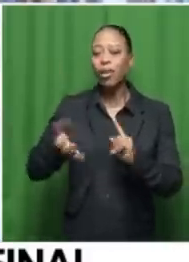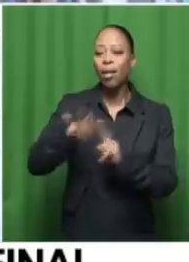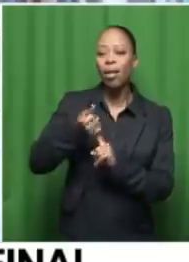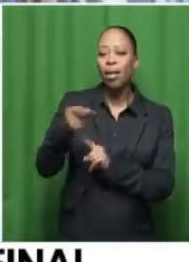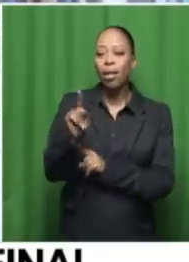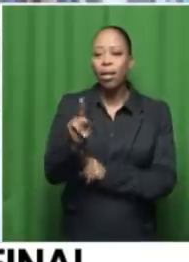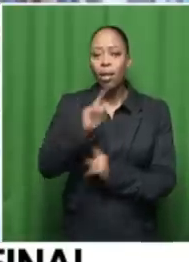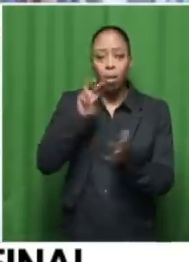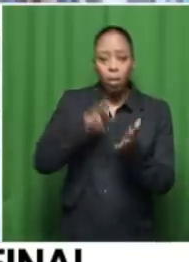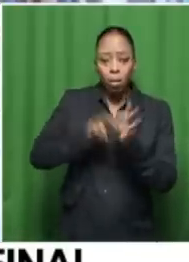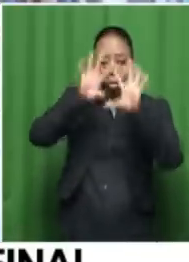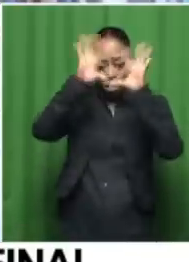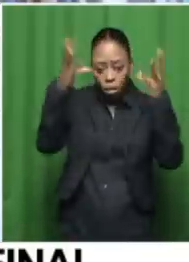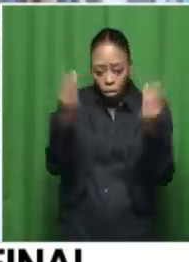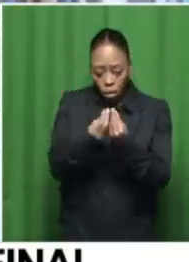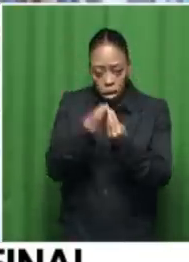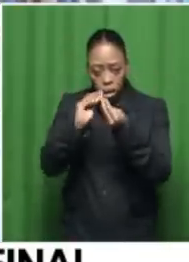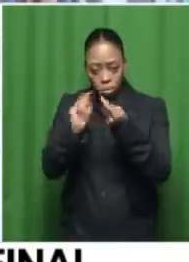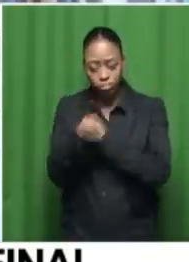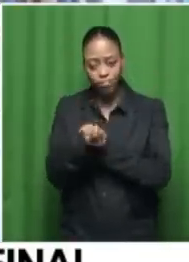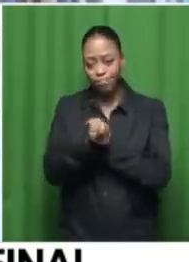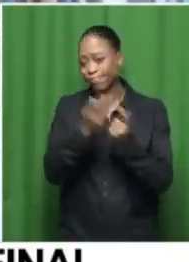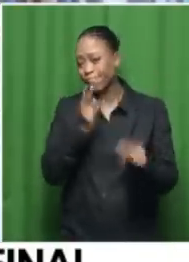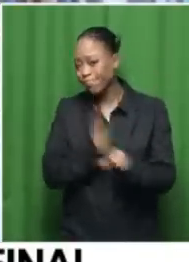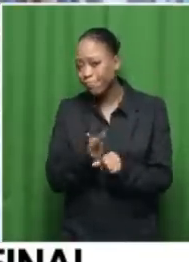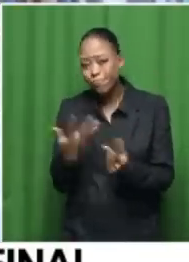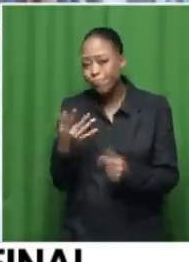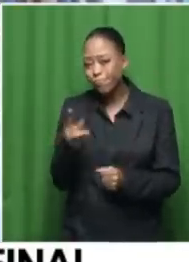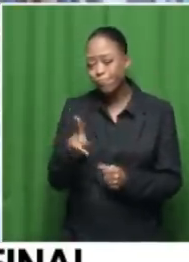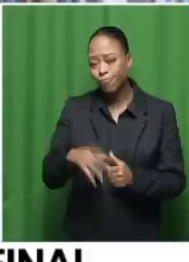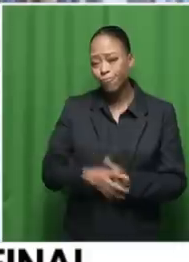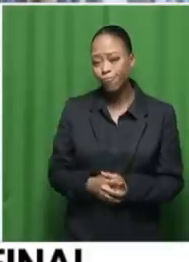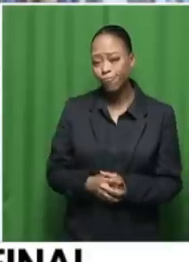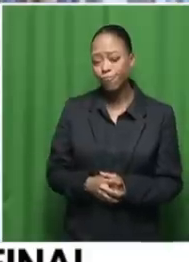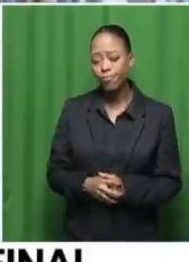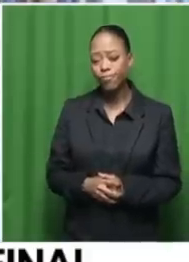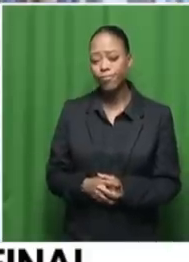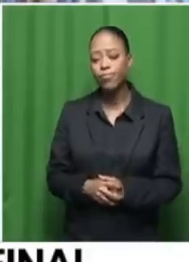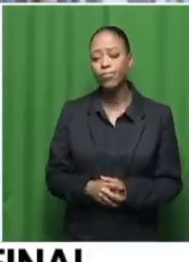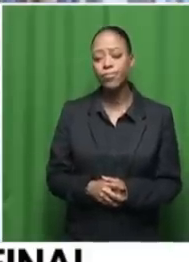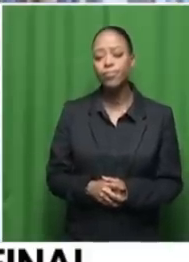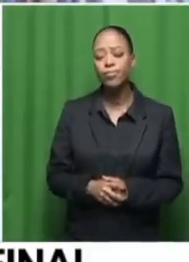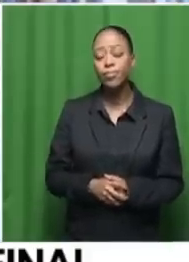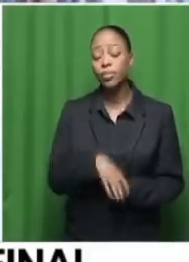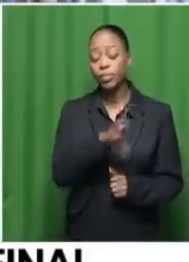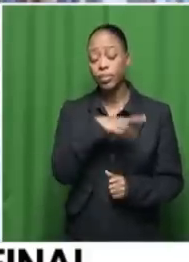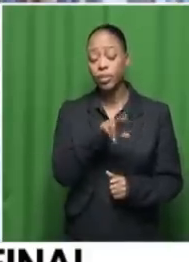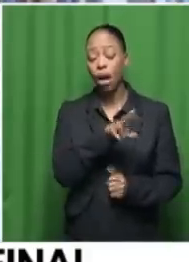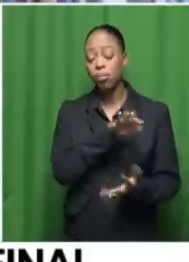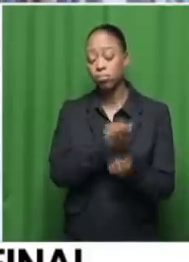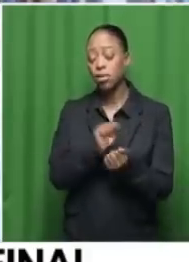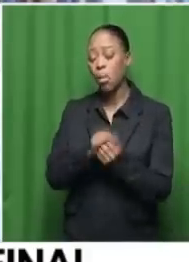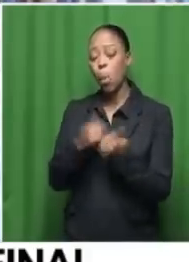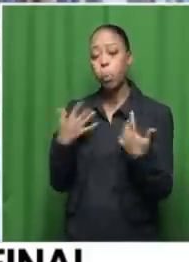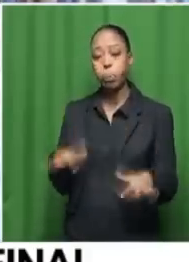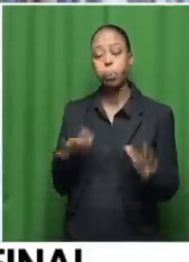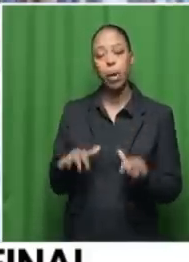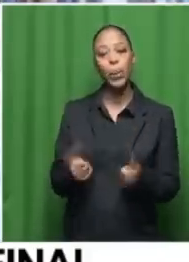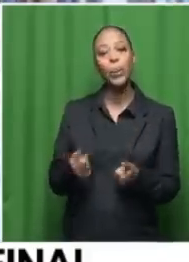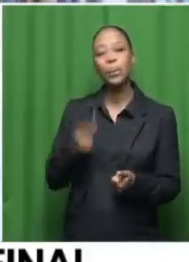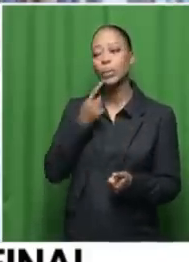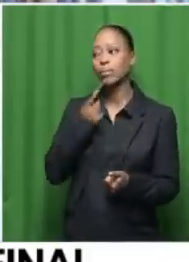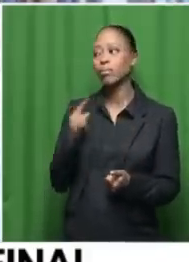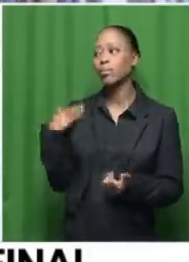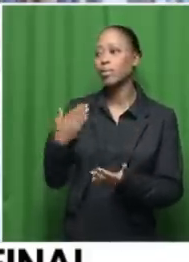complete overhaul here once again? Yes, you're quite right. That's a very good summary you've just given of